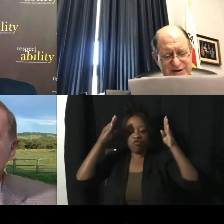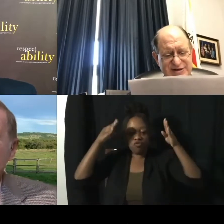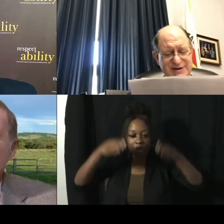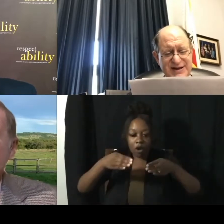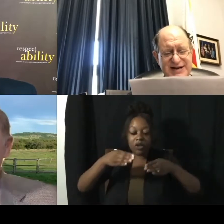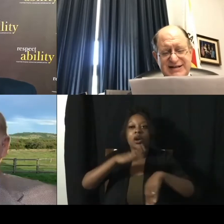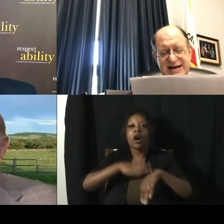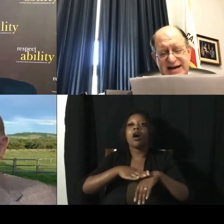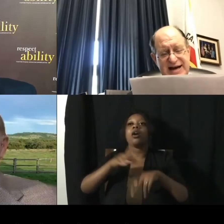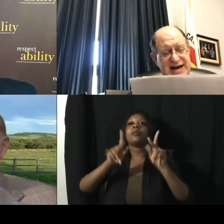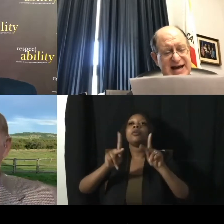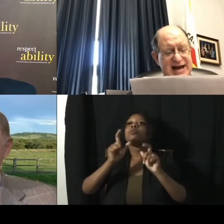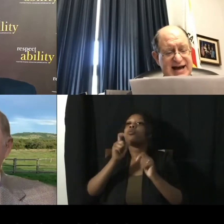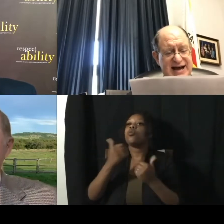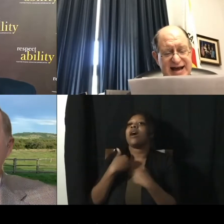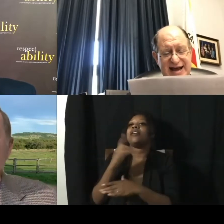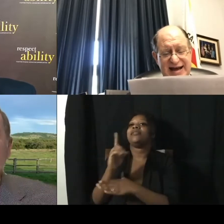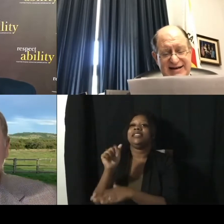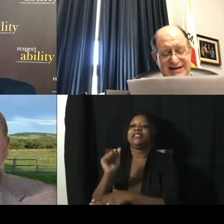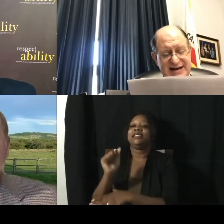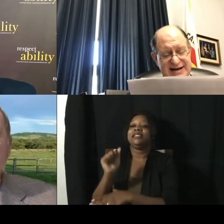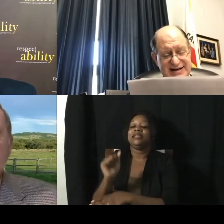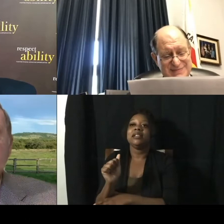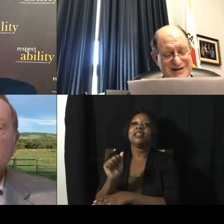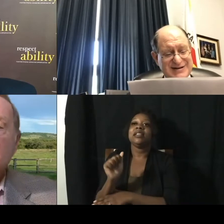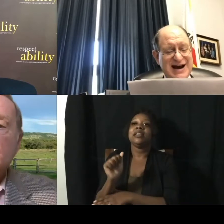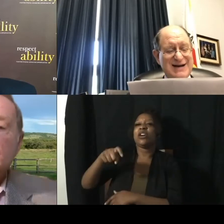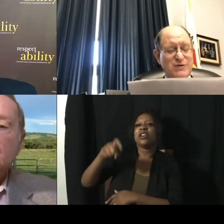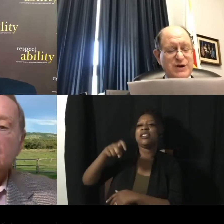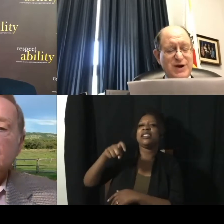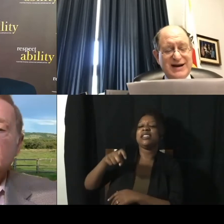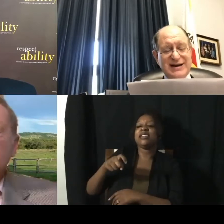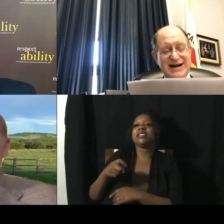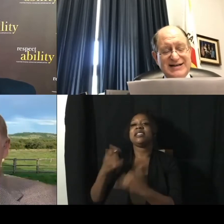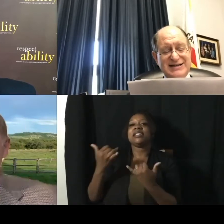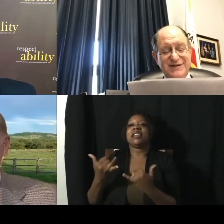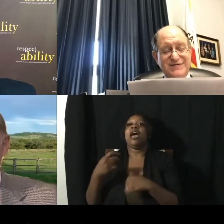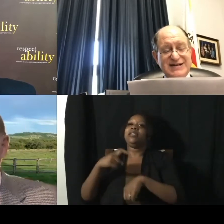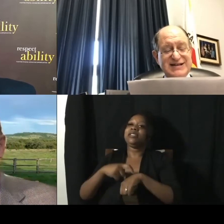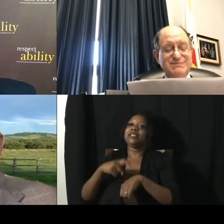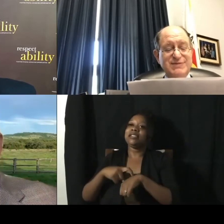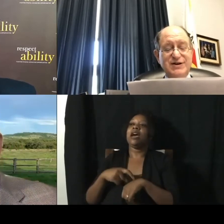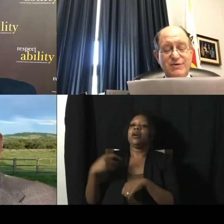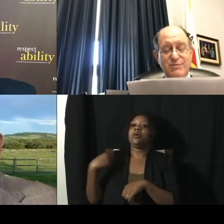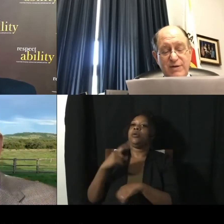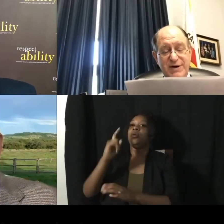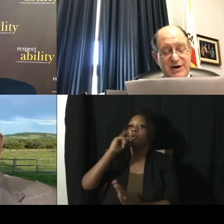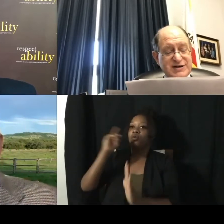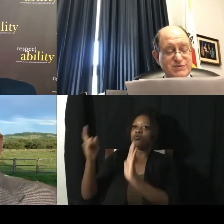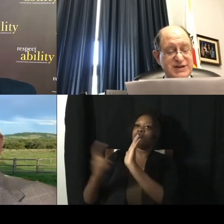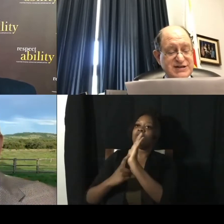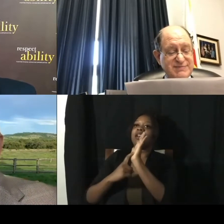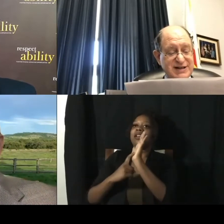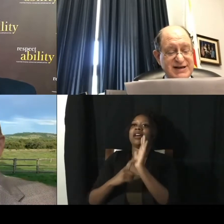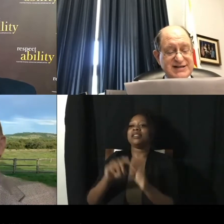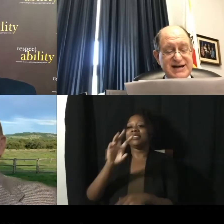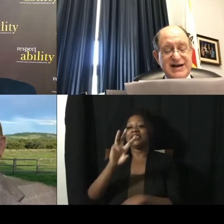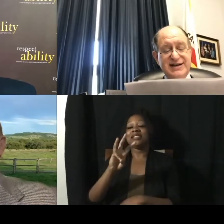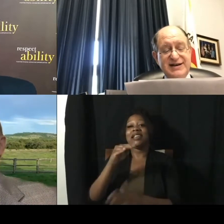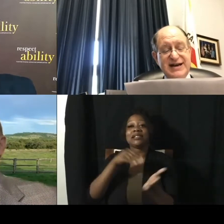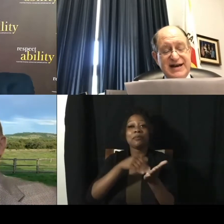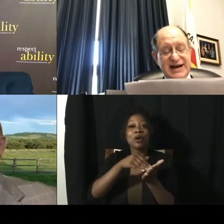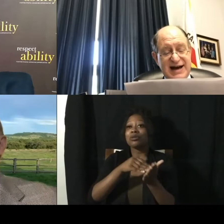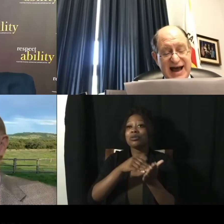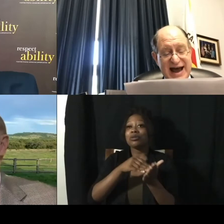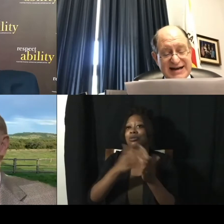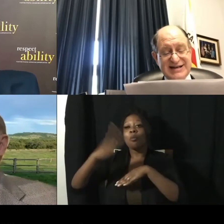with disabilities. And it is about time that we recognize the 56 million or more Americans with disabilities that